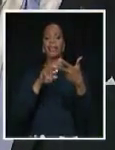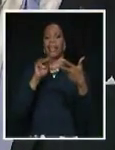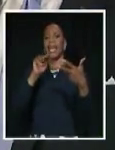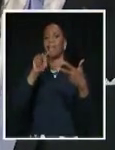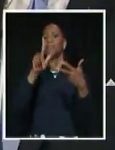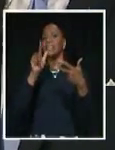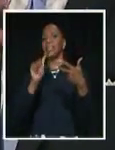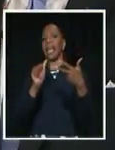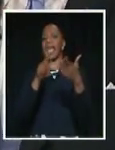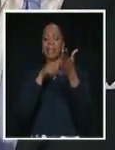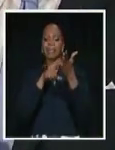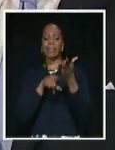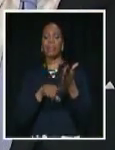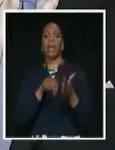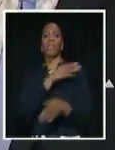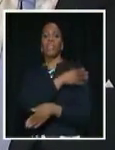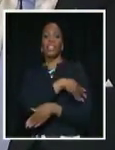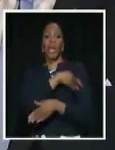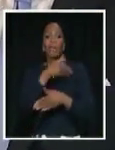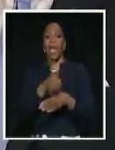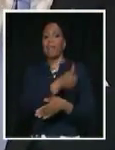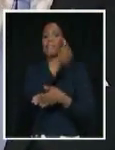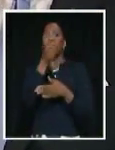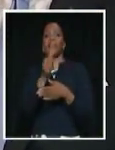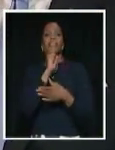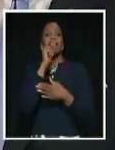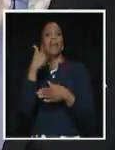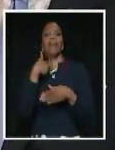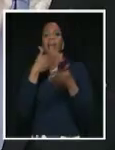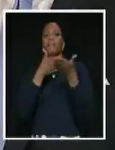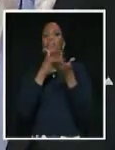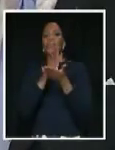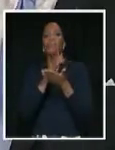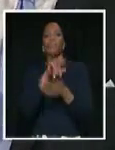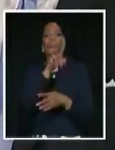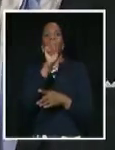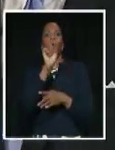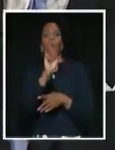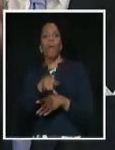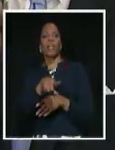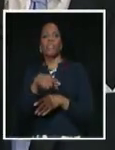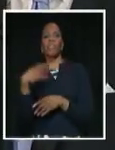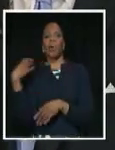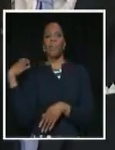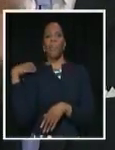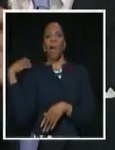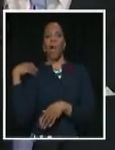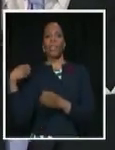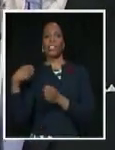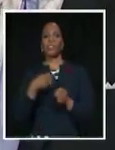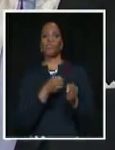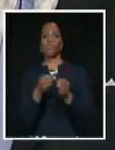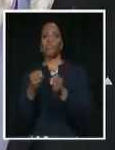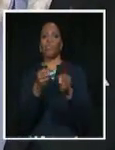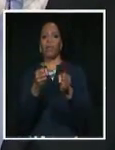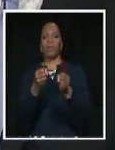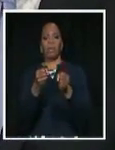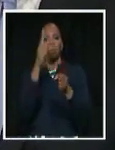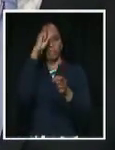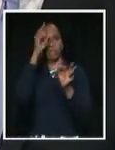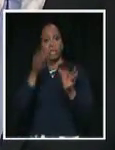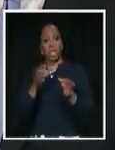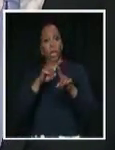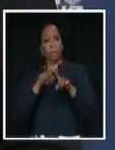MTA's Inspector General, as with all the others, did not have the right to question the boss's strategy and decisions. But this